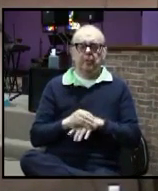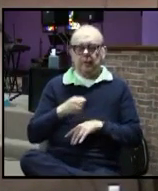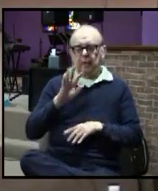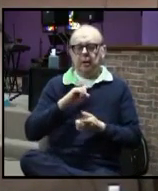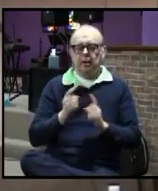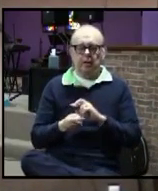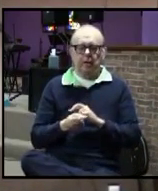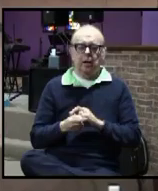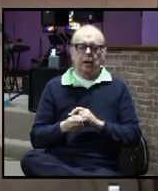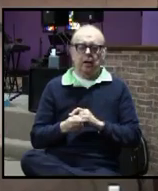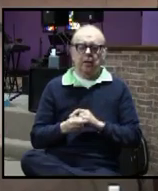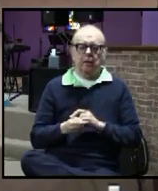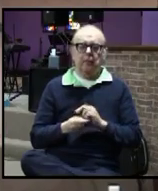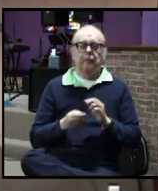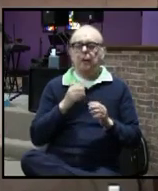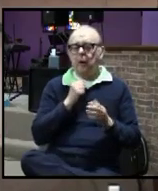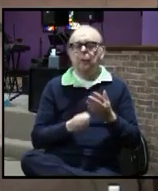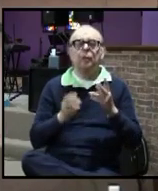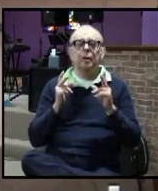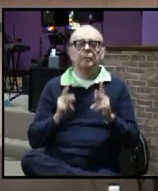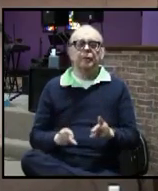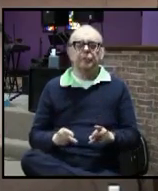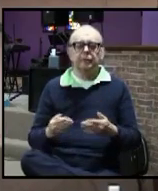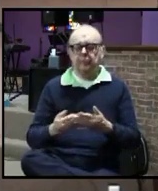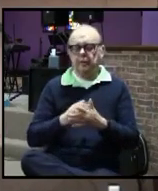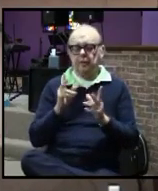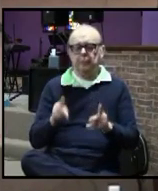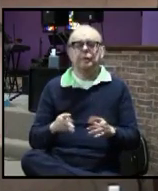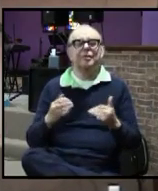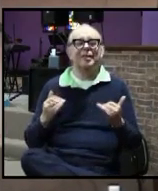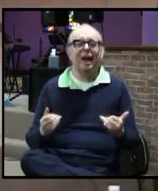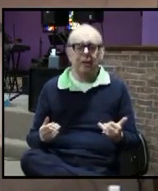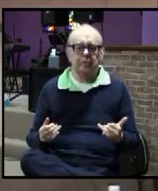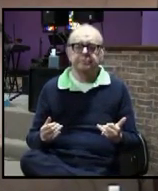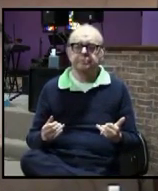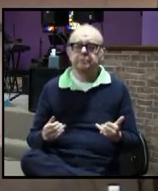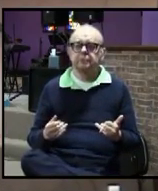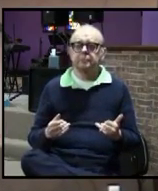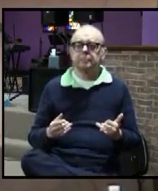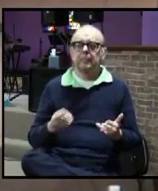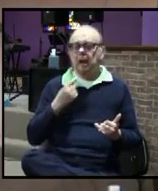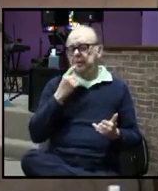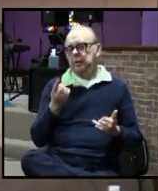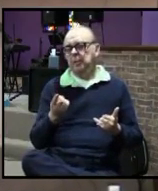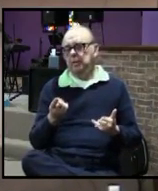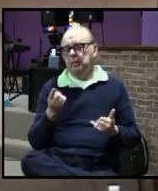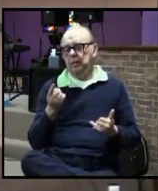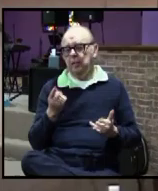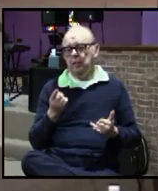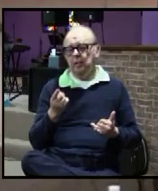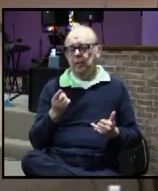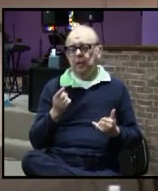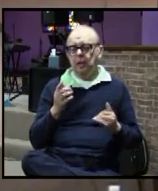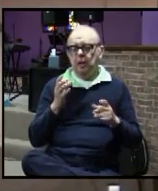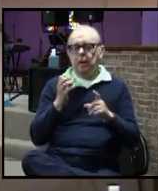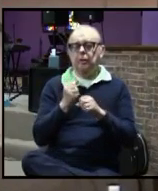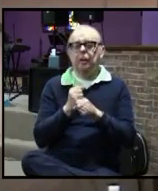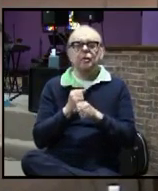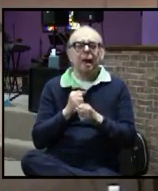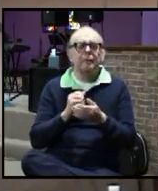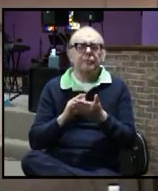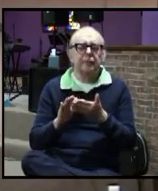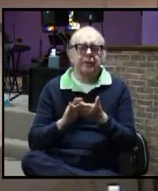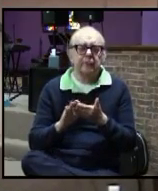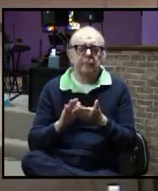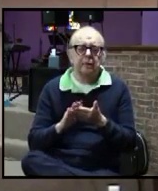has transformed me from the person that I was to the person I am now today. And I'm here to tell you that you can grab